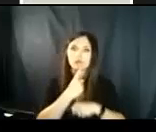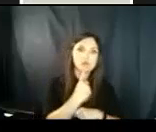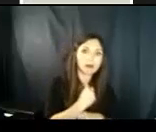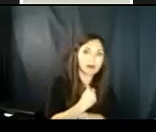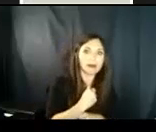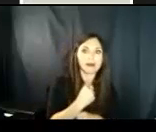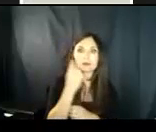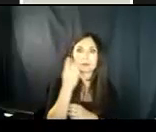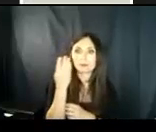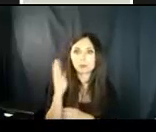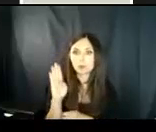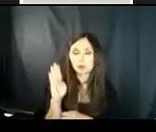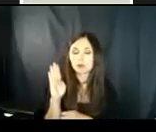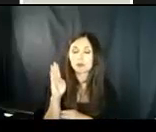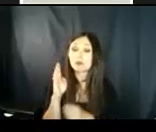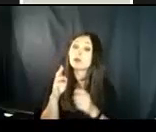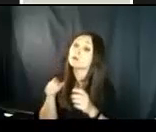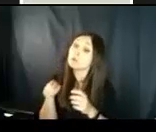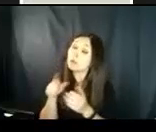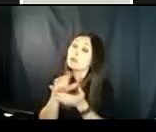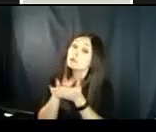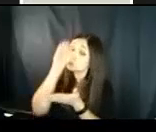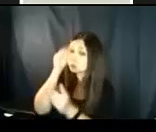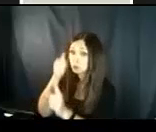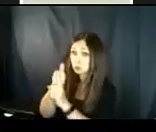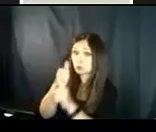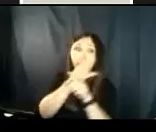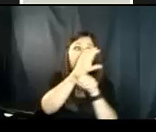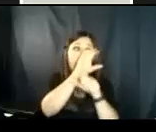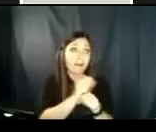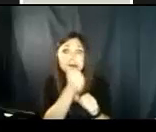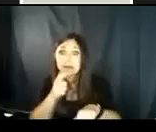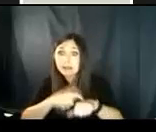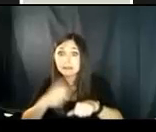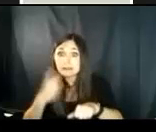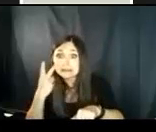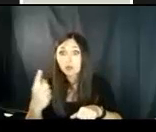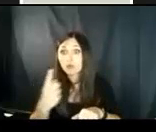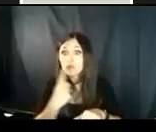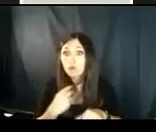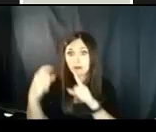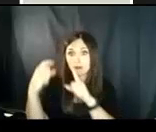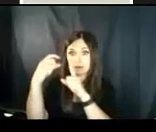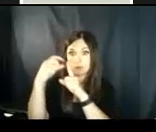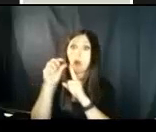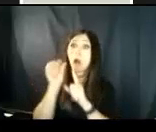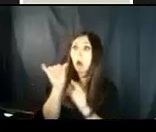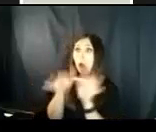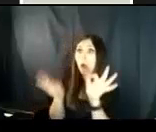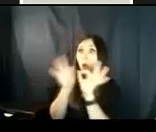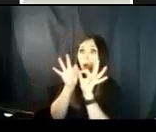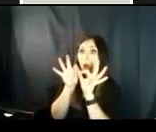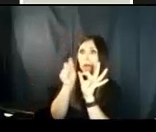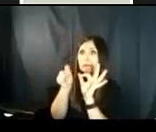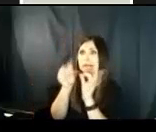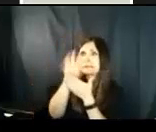blue, then your student is going to get into the habit that anytime there is a red word, it means an important vocabulary.